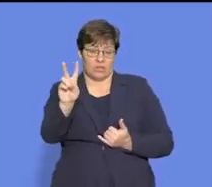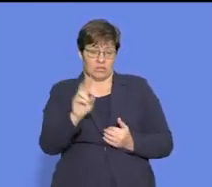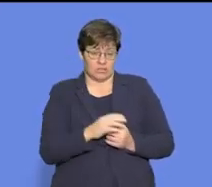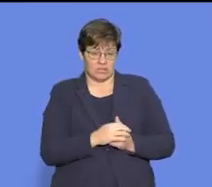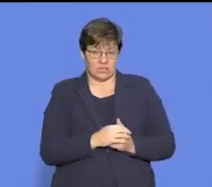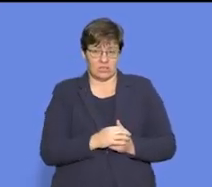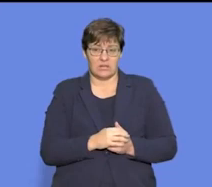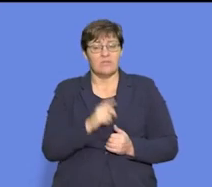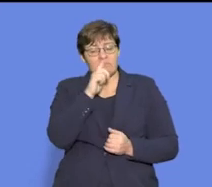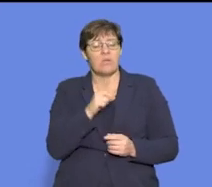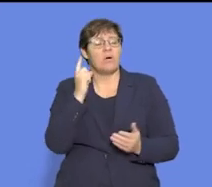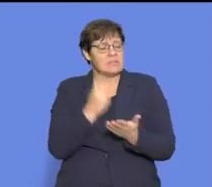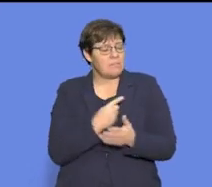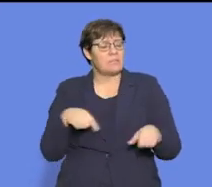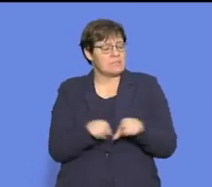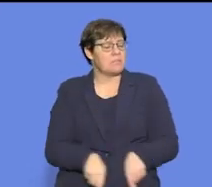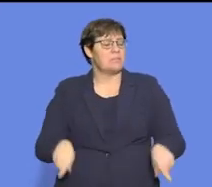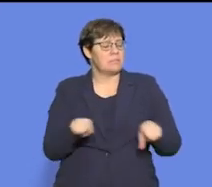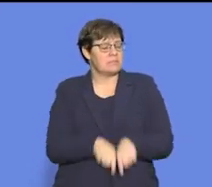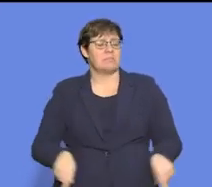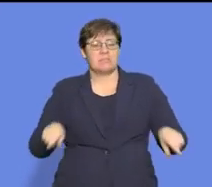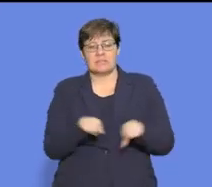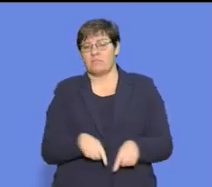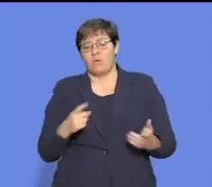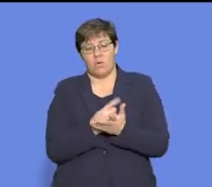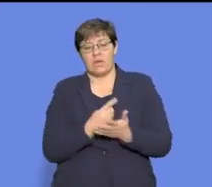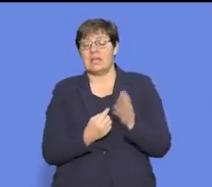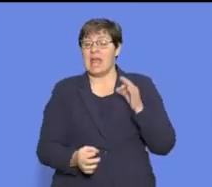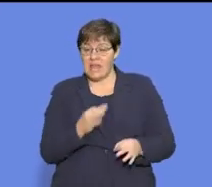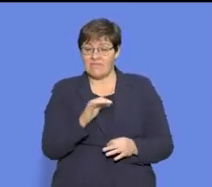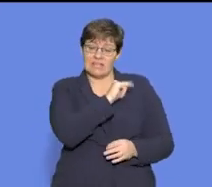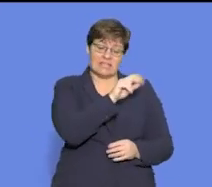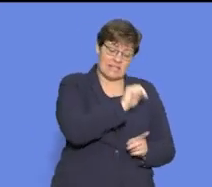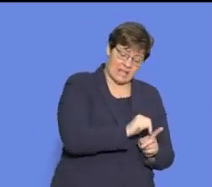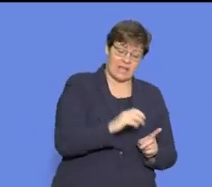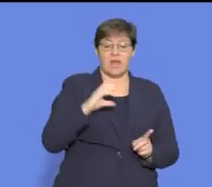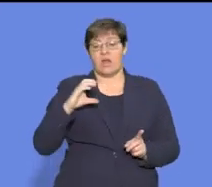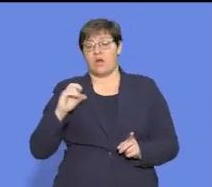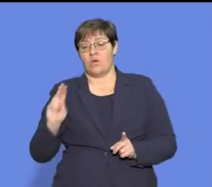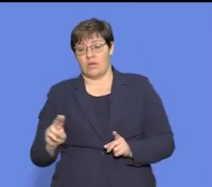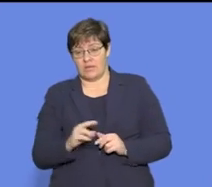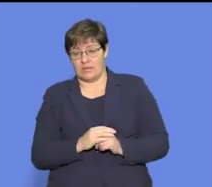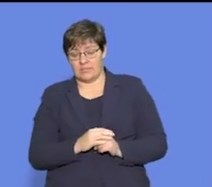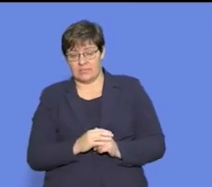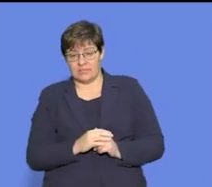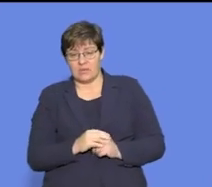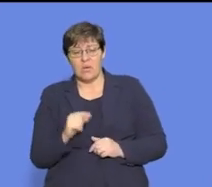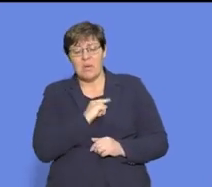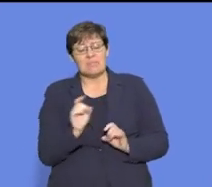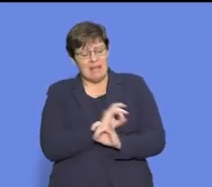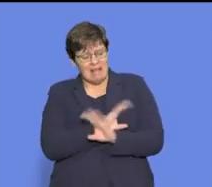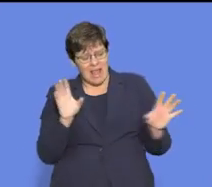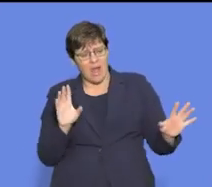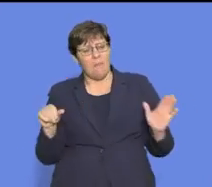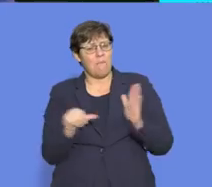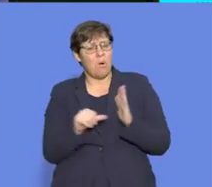1,10 volts. And that's always going to be the same if you've got copper and zinc. So we must be very